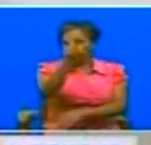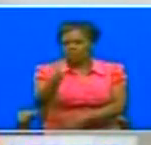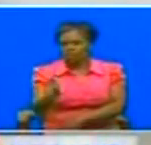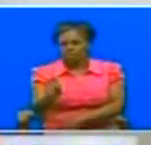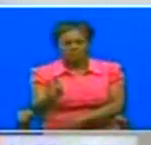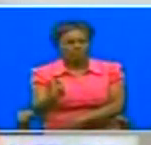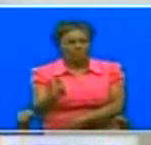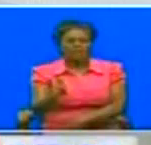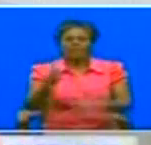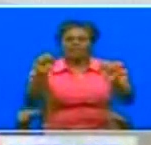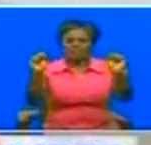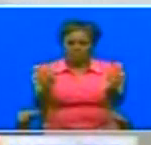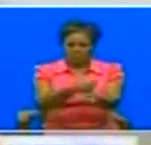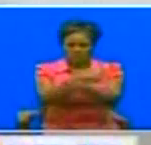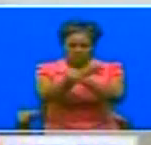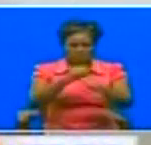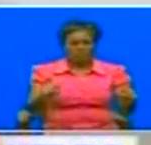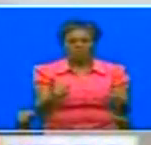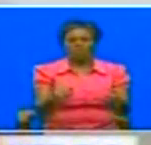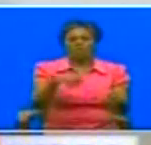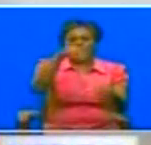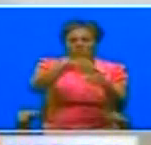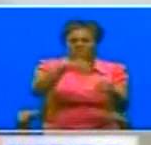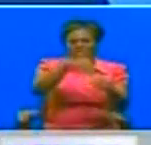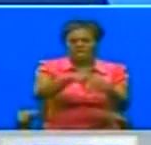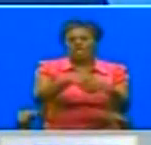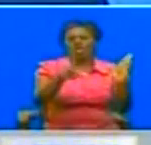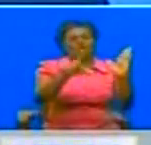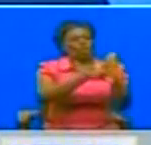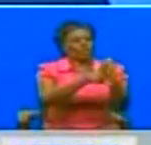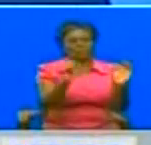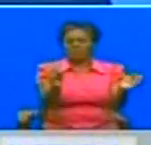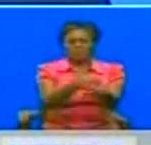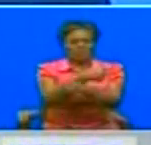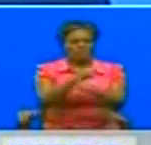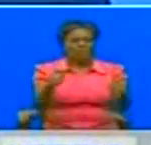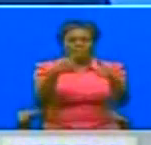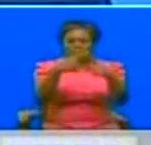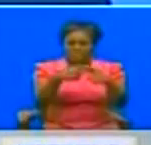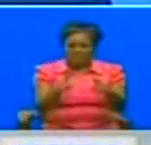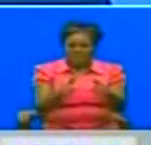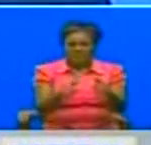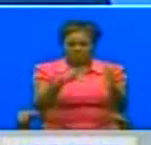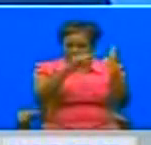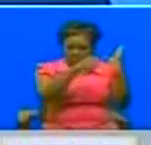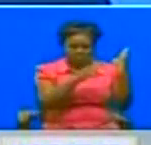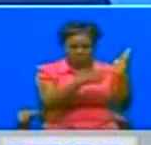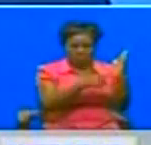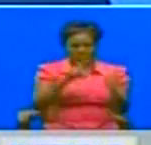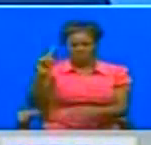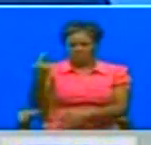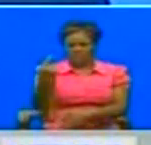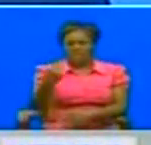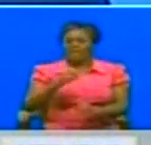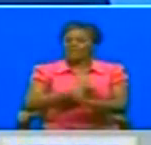would be impossible for this directive to be within the confines of the law unless certain measures are taken. Firstly, I'd